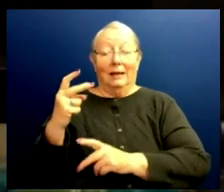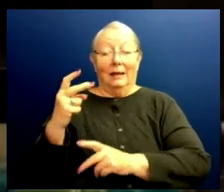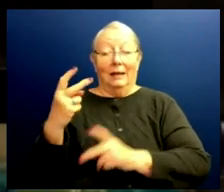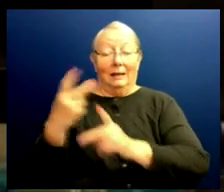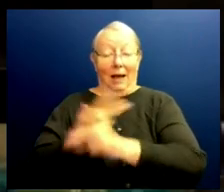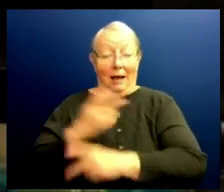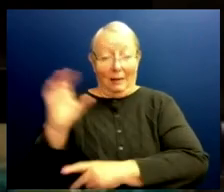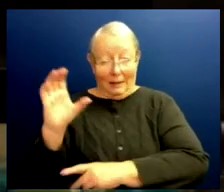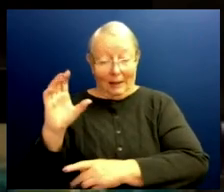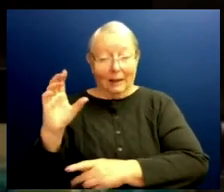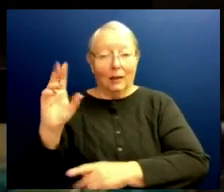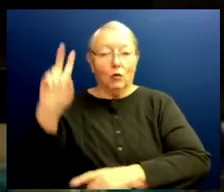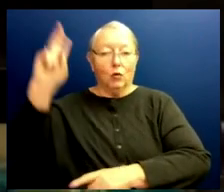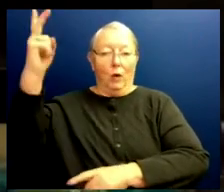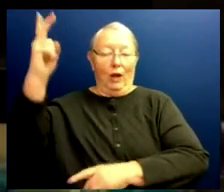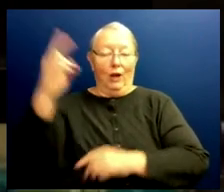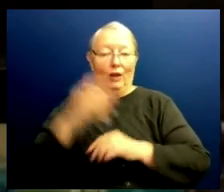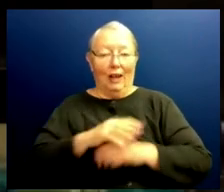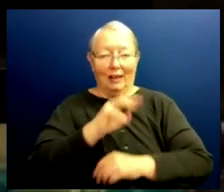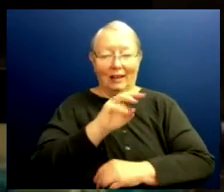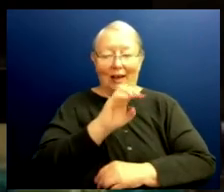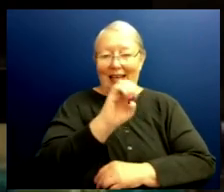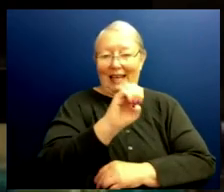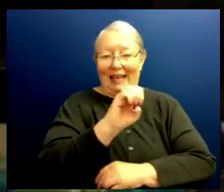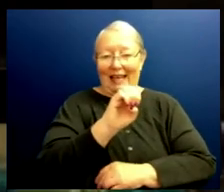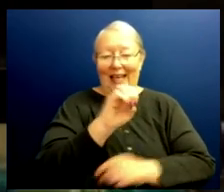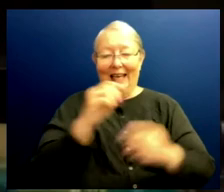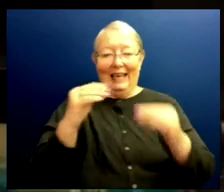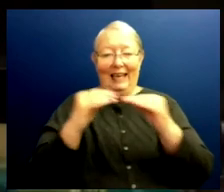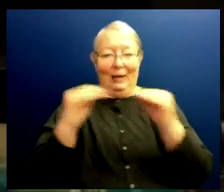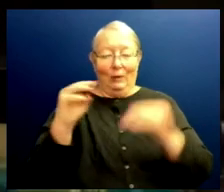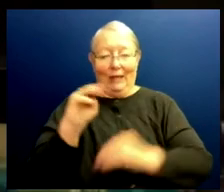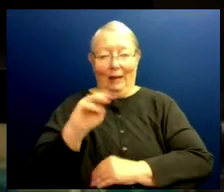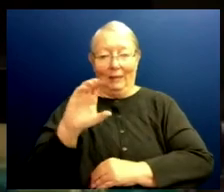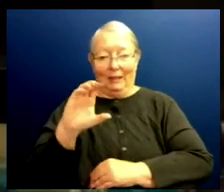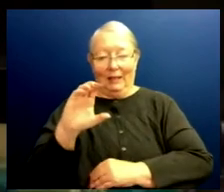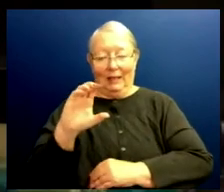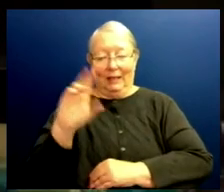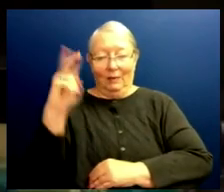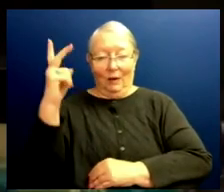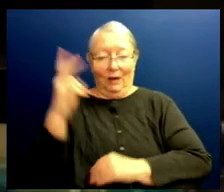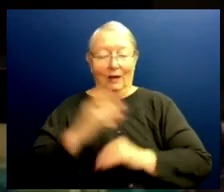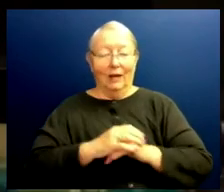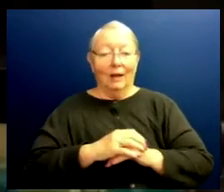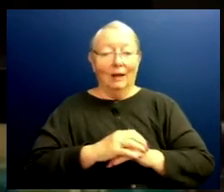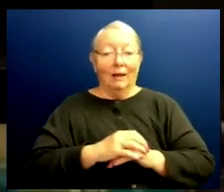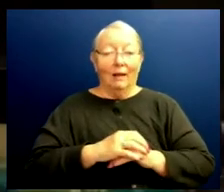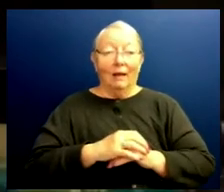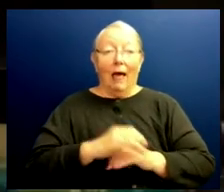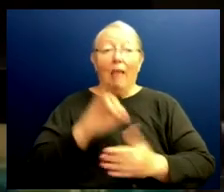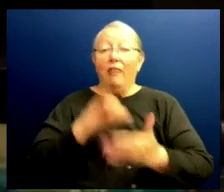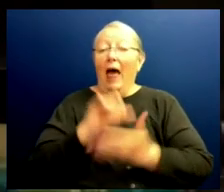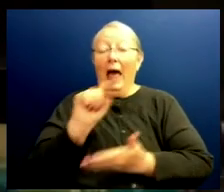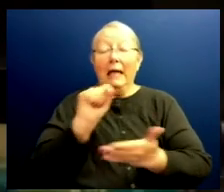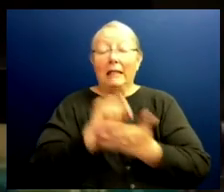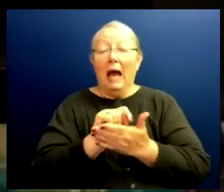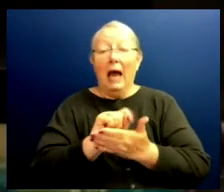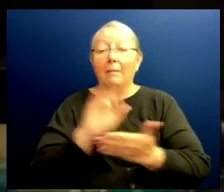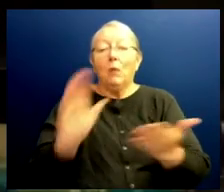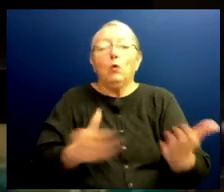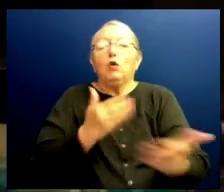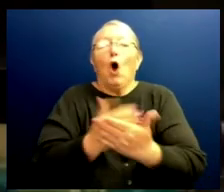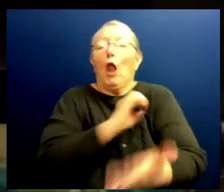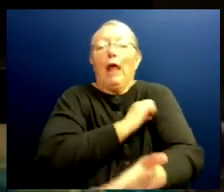no mass at the time of inception, that is, at the time of the Big Bang. It was all energy. Now, it's easier for me